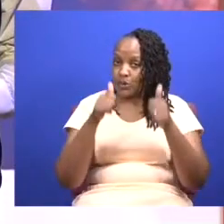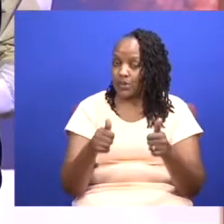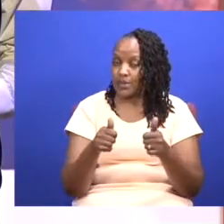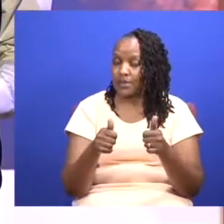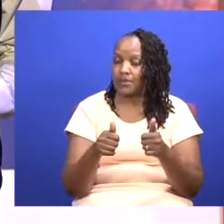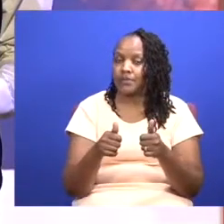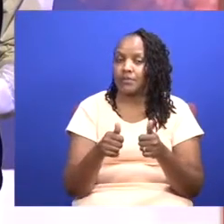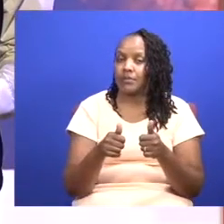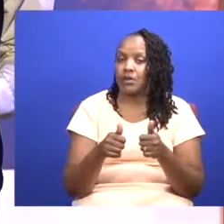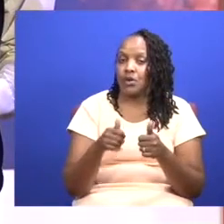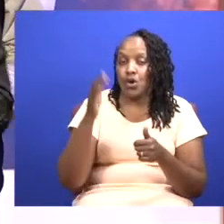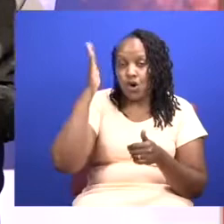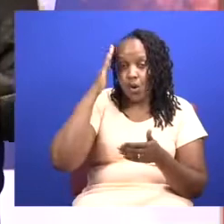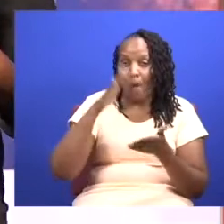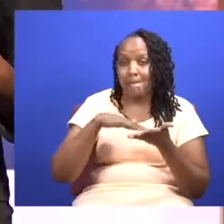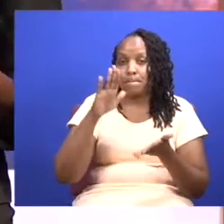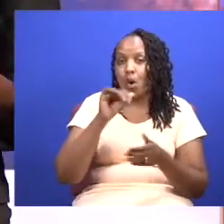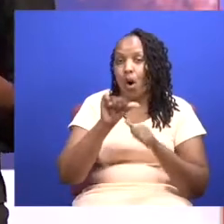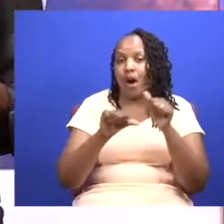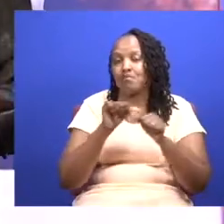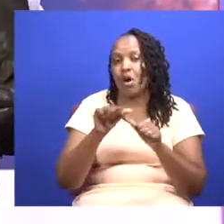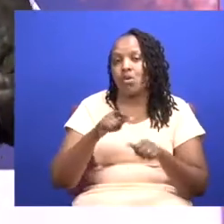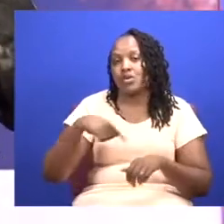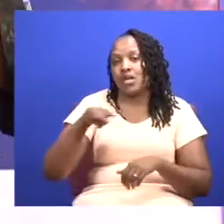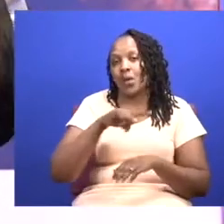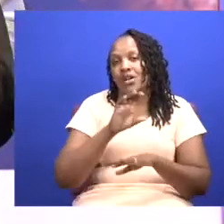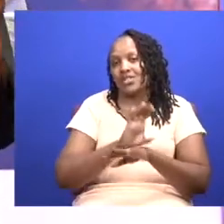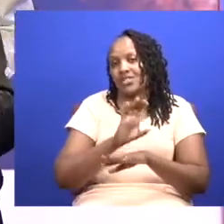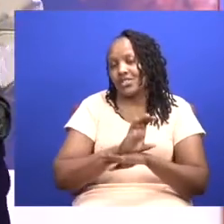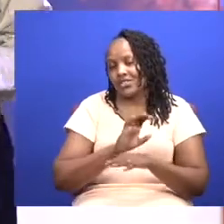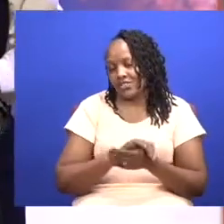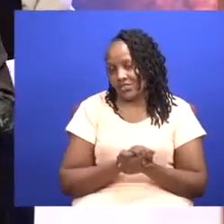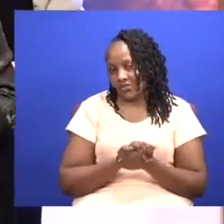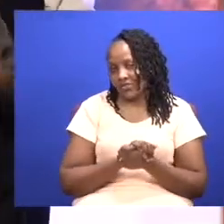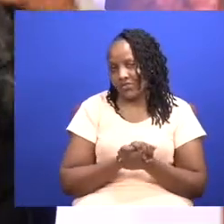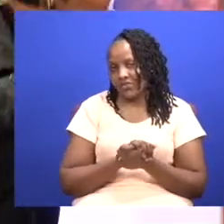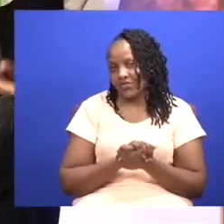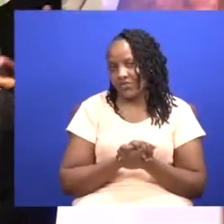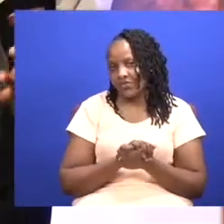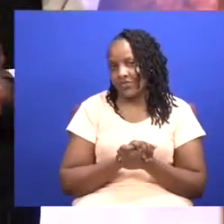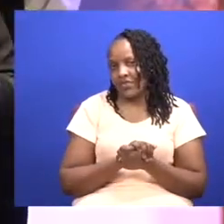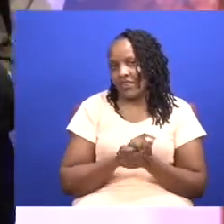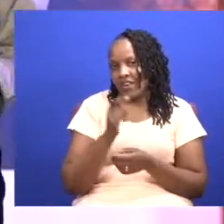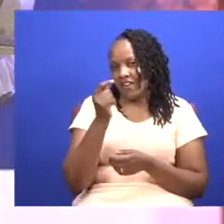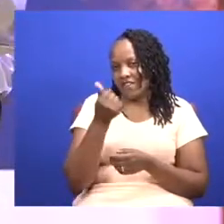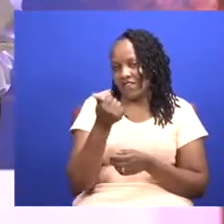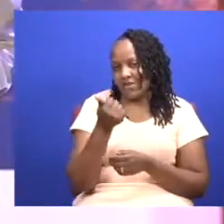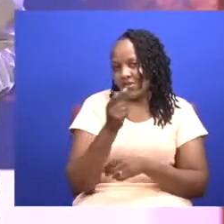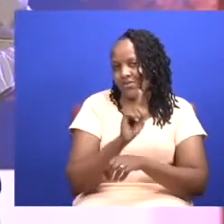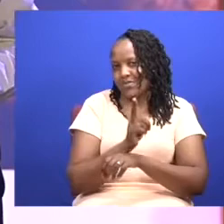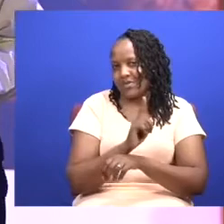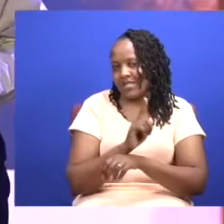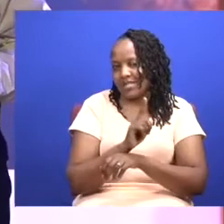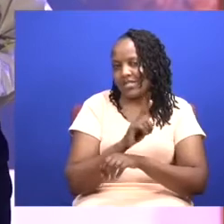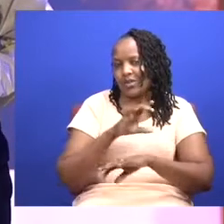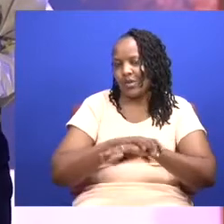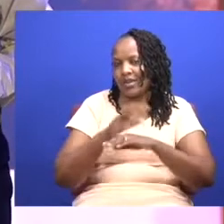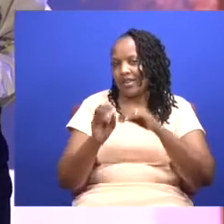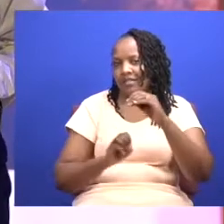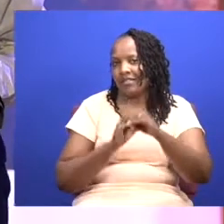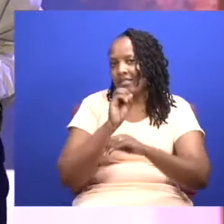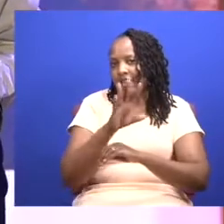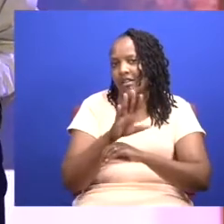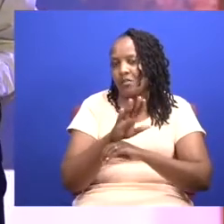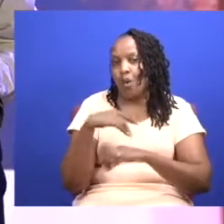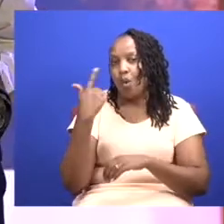the glory. Now, we just want to give you more notices. You get to know more about CITAM, what we are up to, what we are about. And in just a